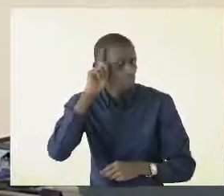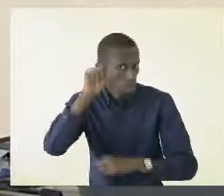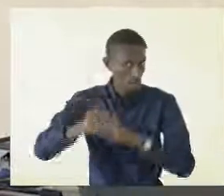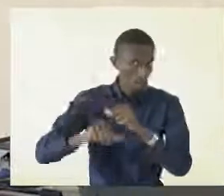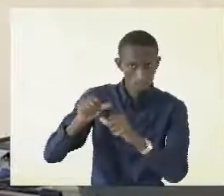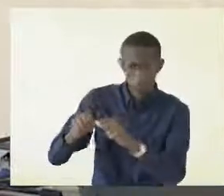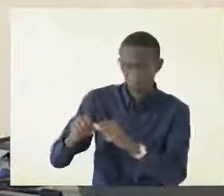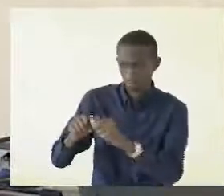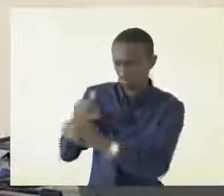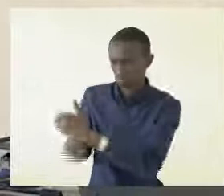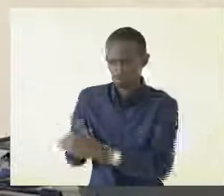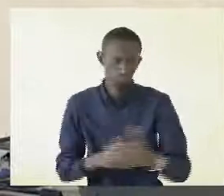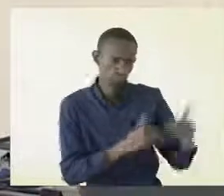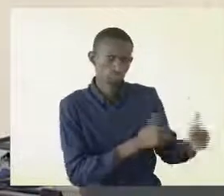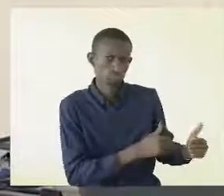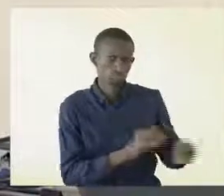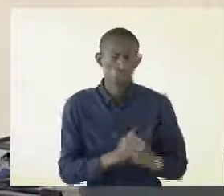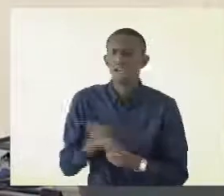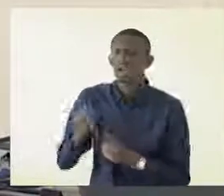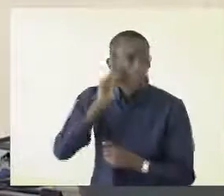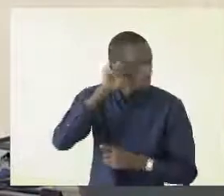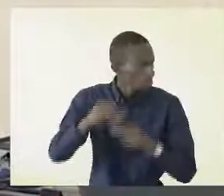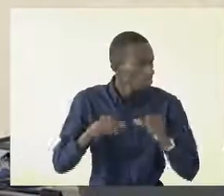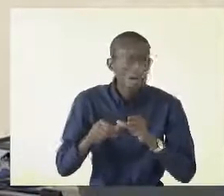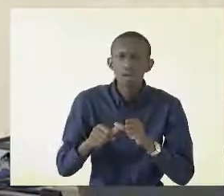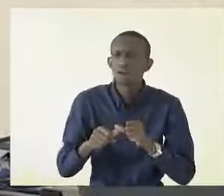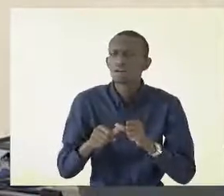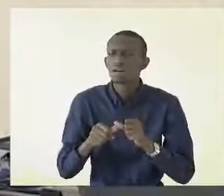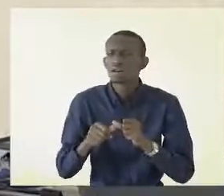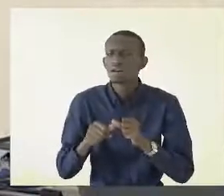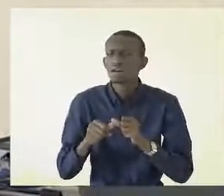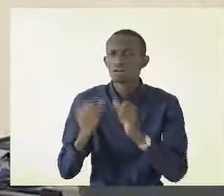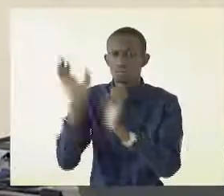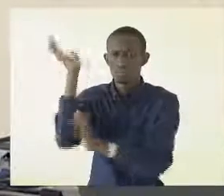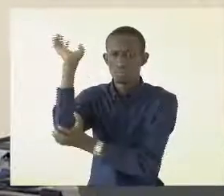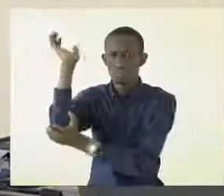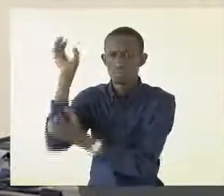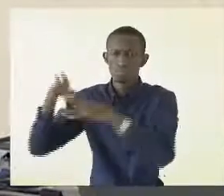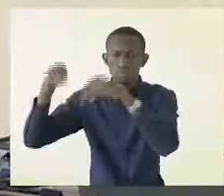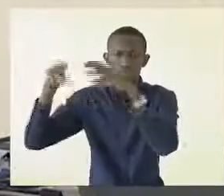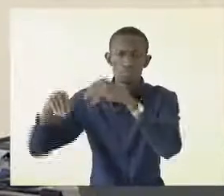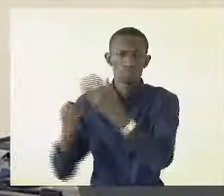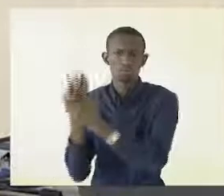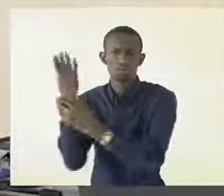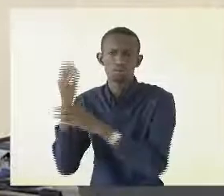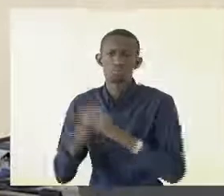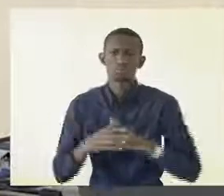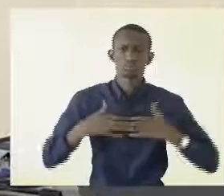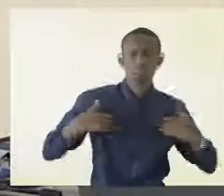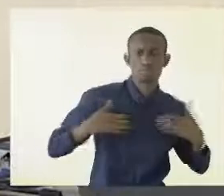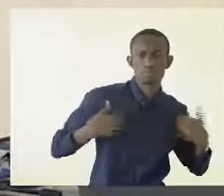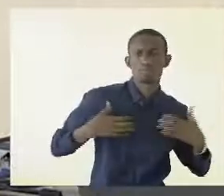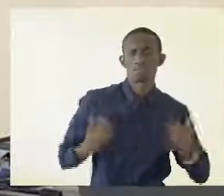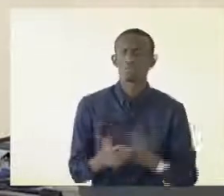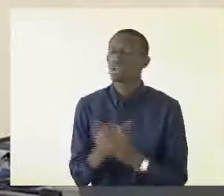we think about plants and animals and design measures of protecting them because they